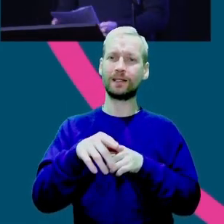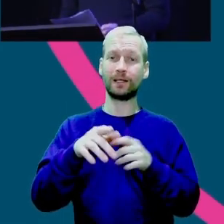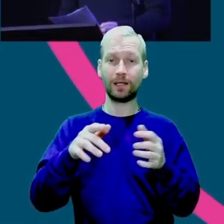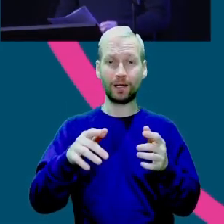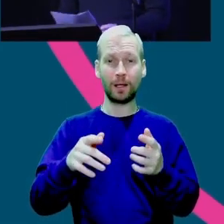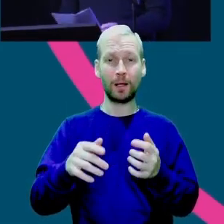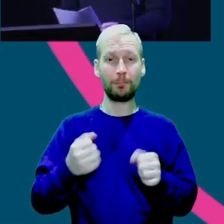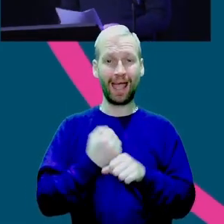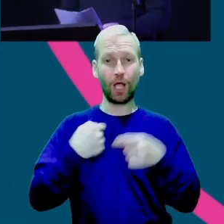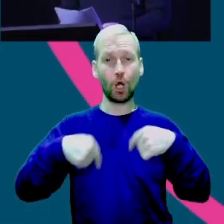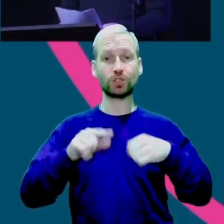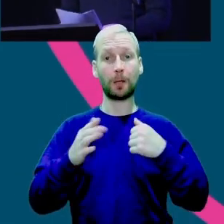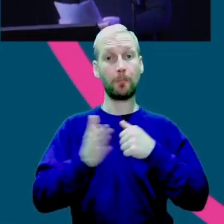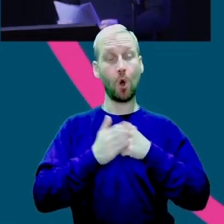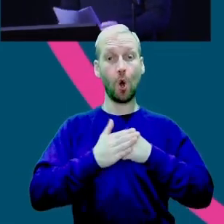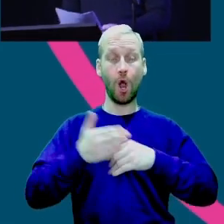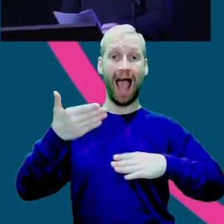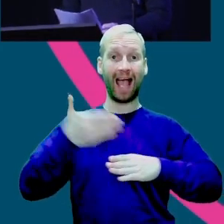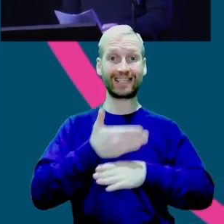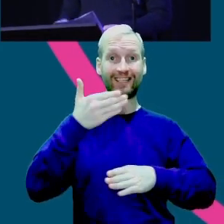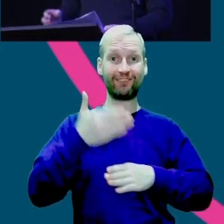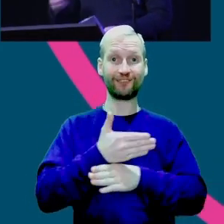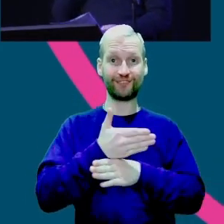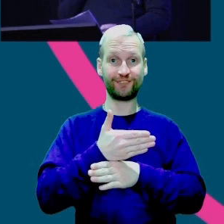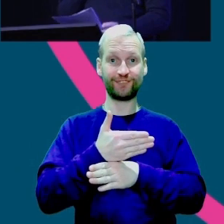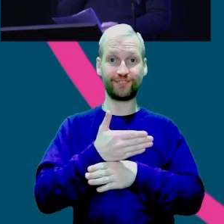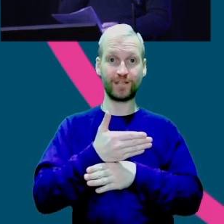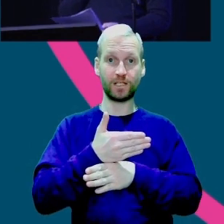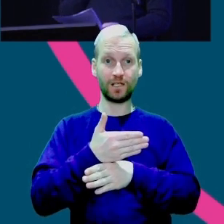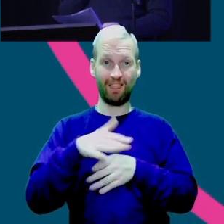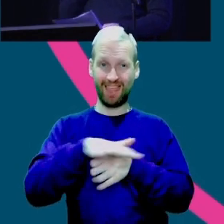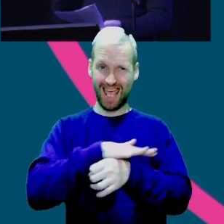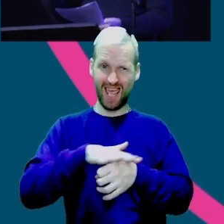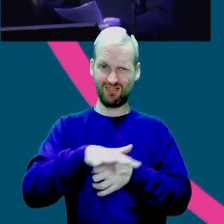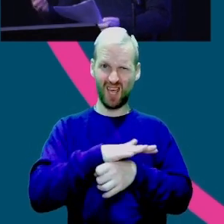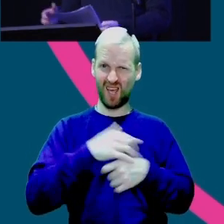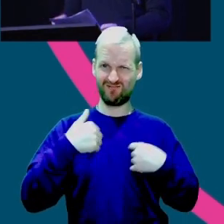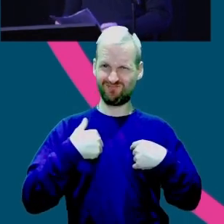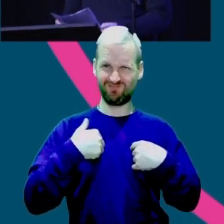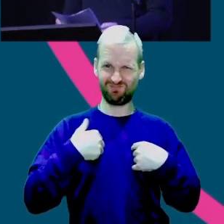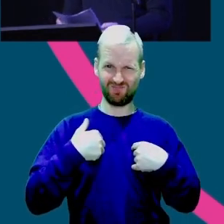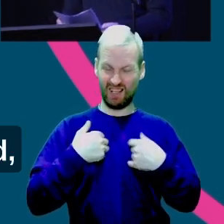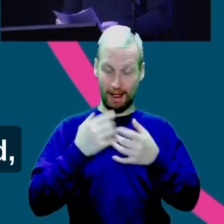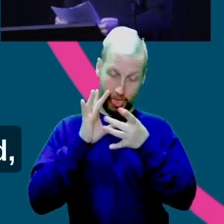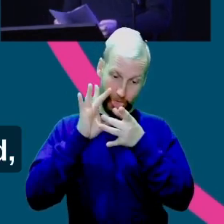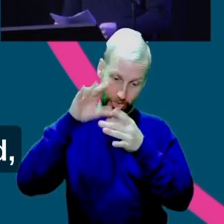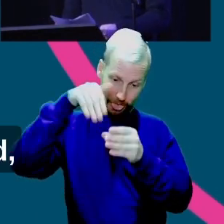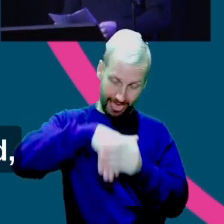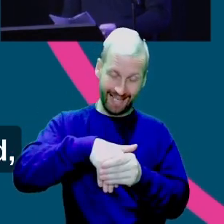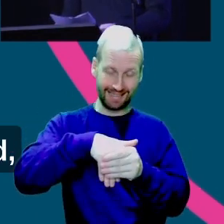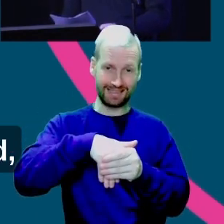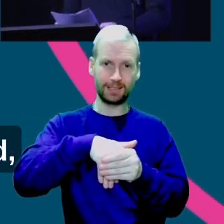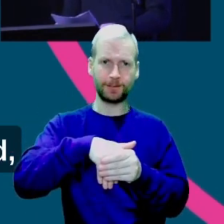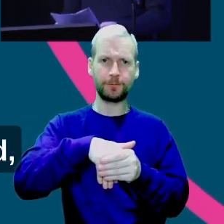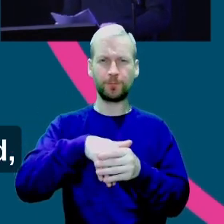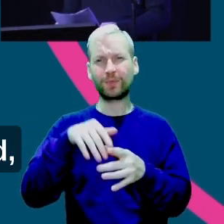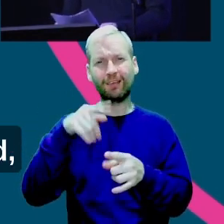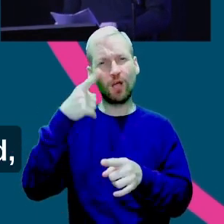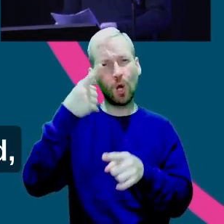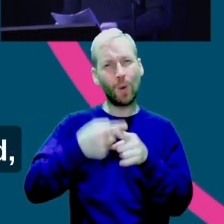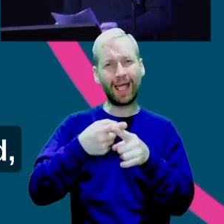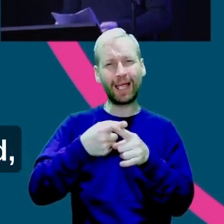enable us to be more active in an area that we're not normally active in. If I could just give you a quick